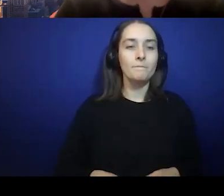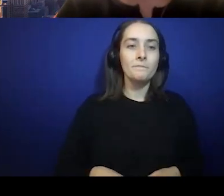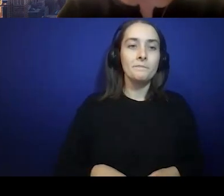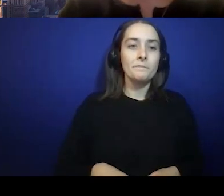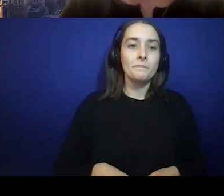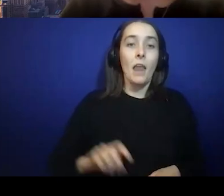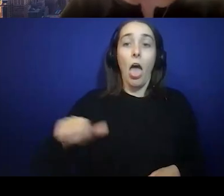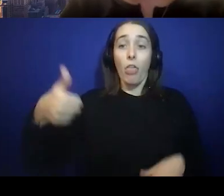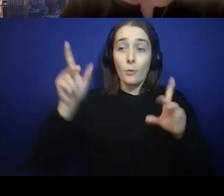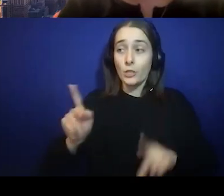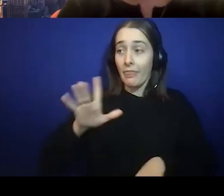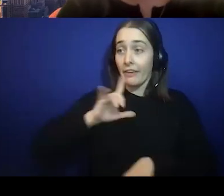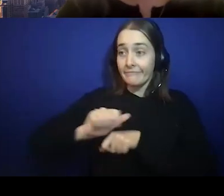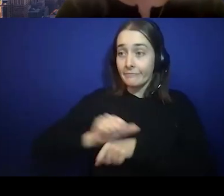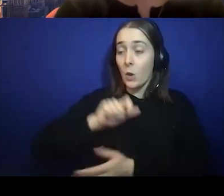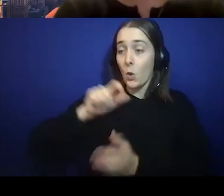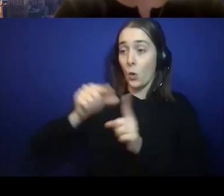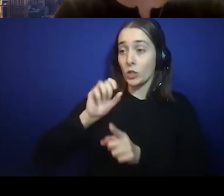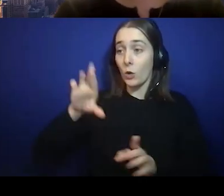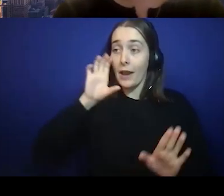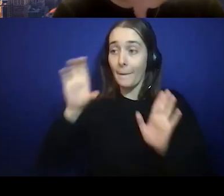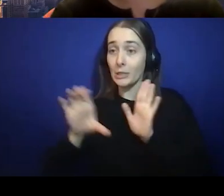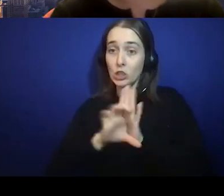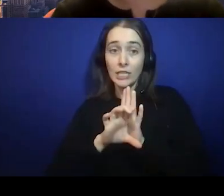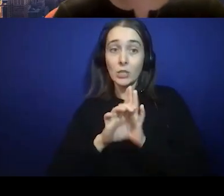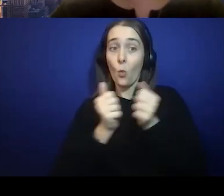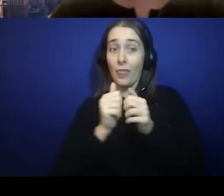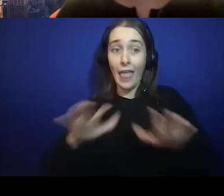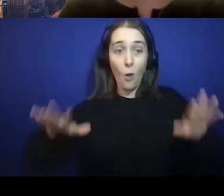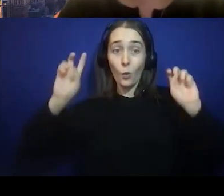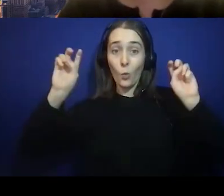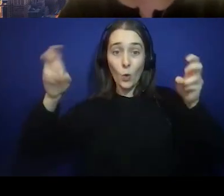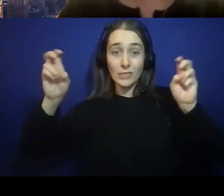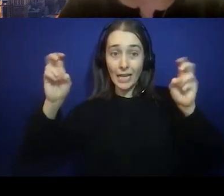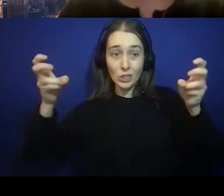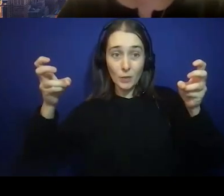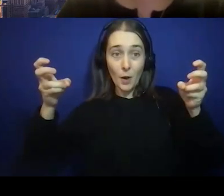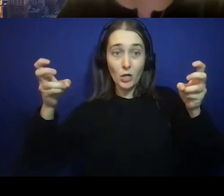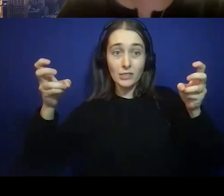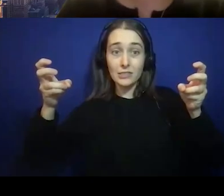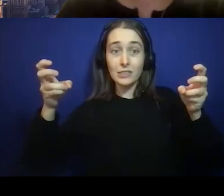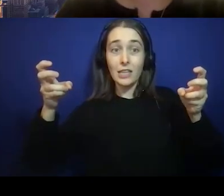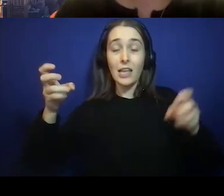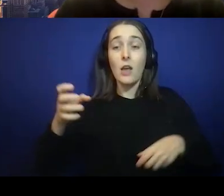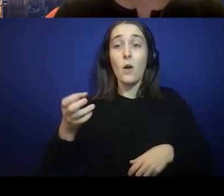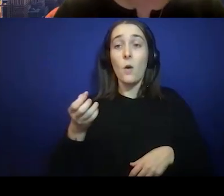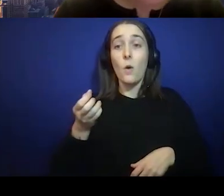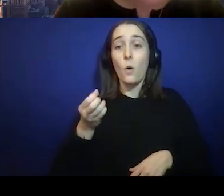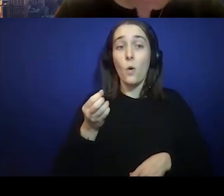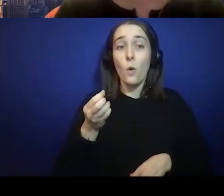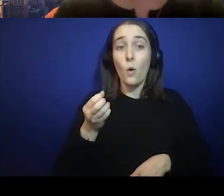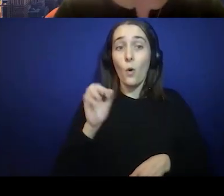copying another person's actual words or images without the use of quotation marks and without attributing the words to